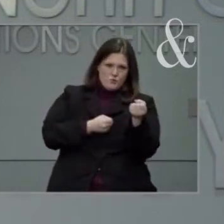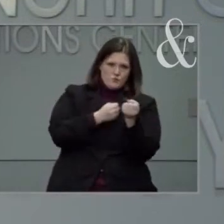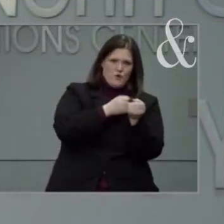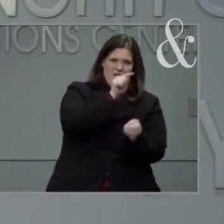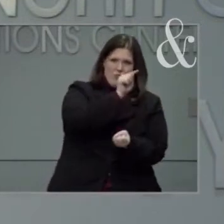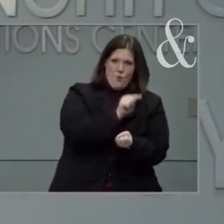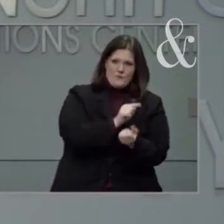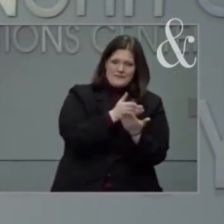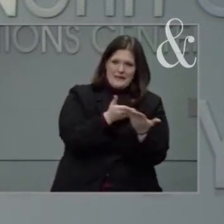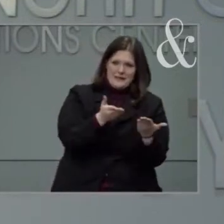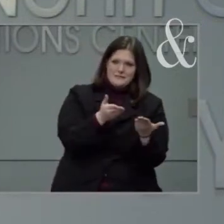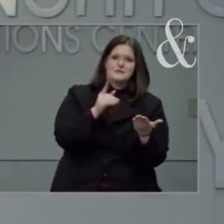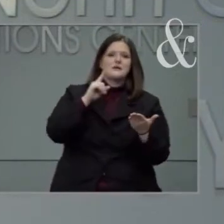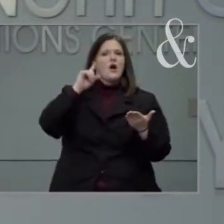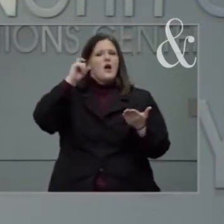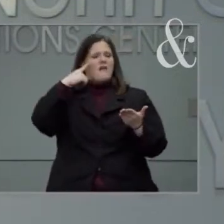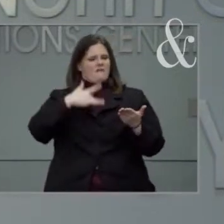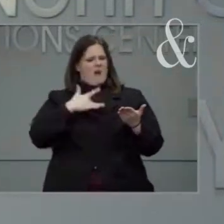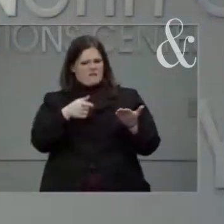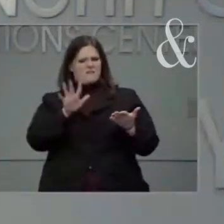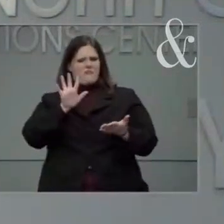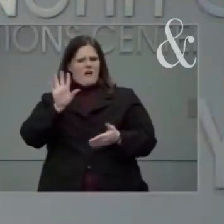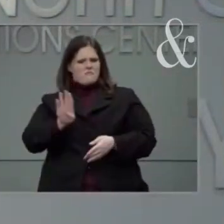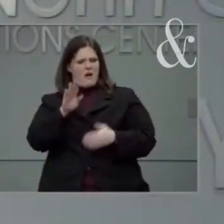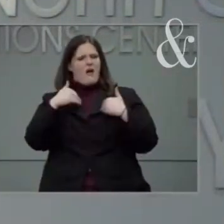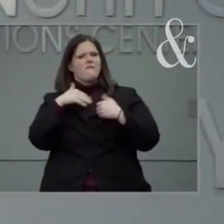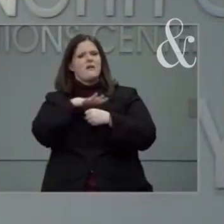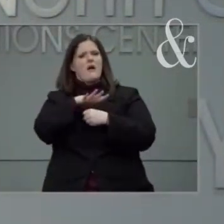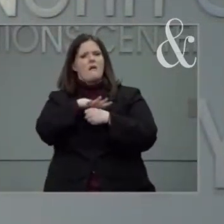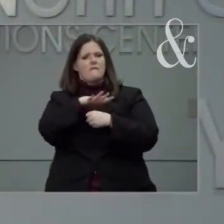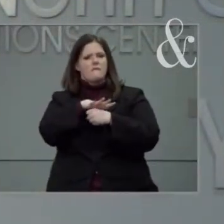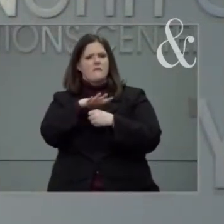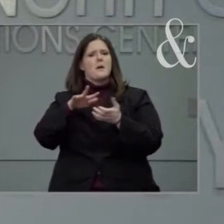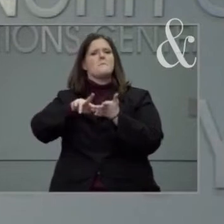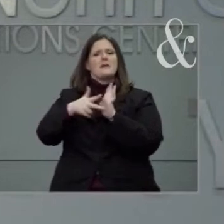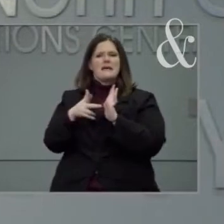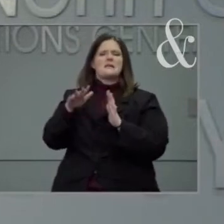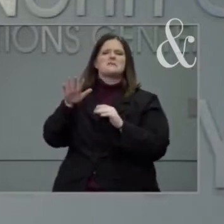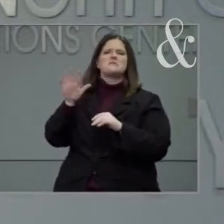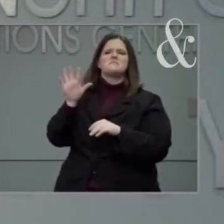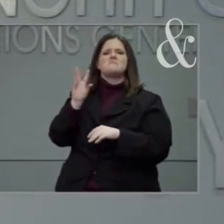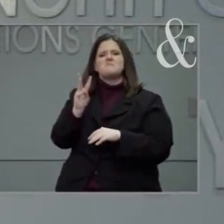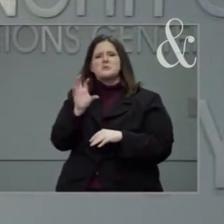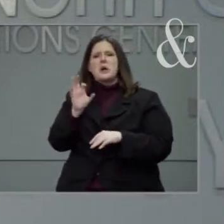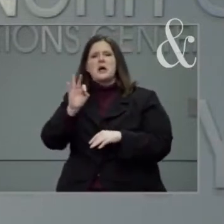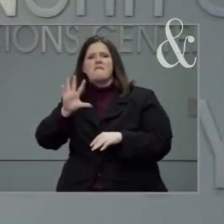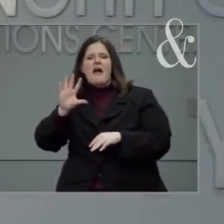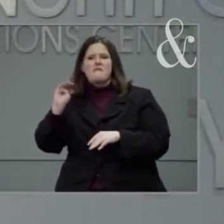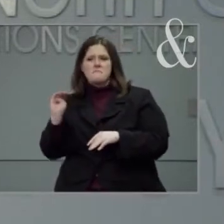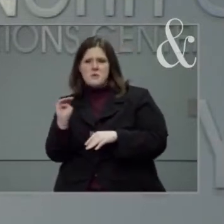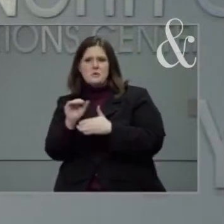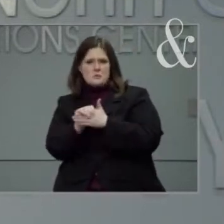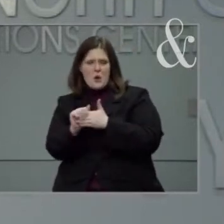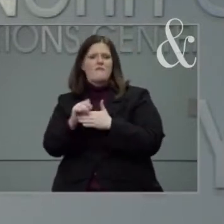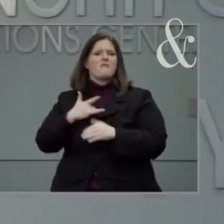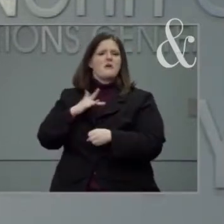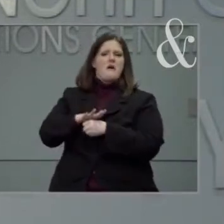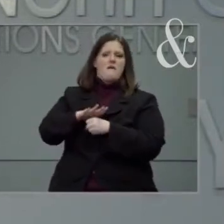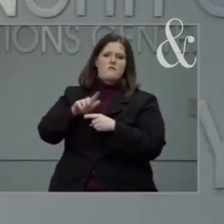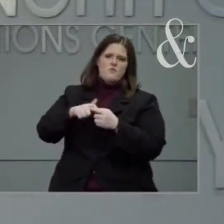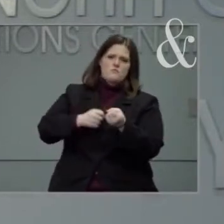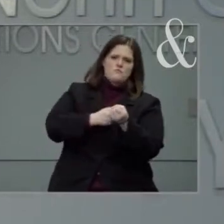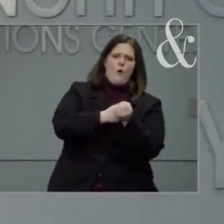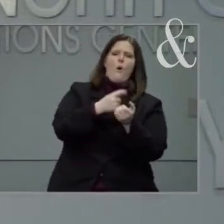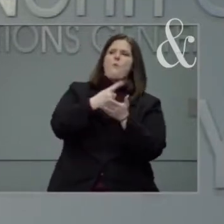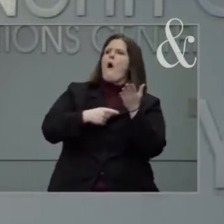line, the governor recommends appropriating just under $700 million of this $5 billion cash